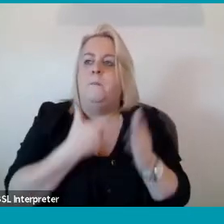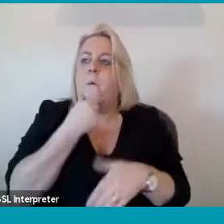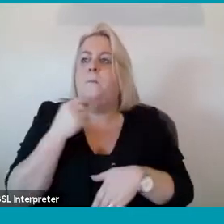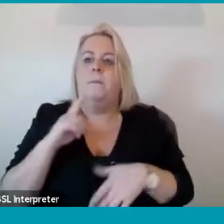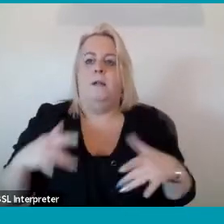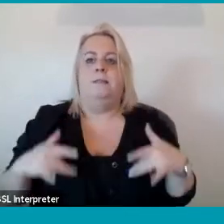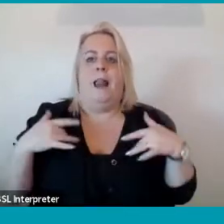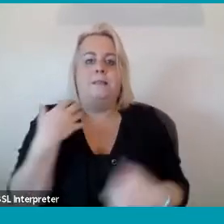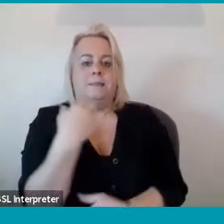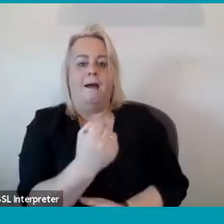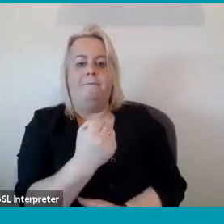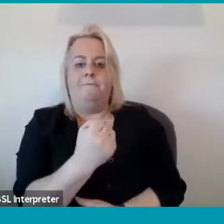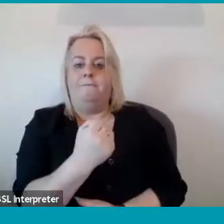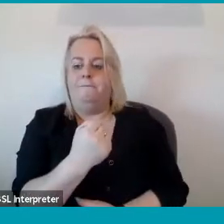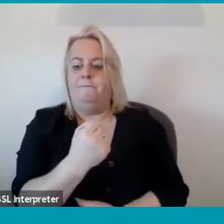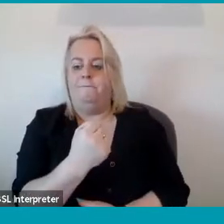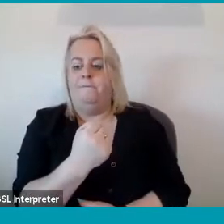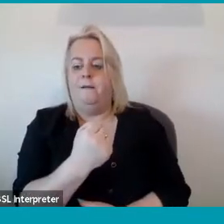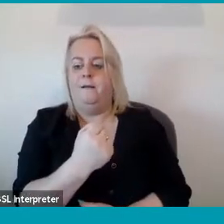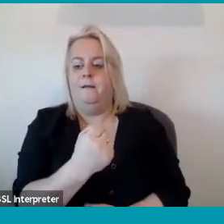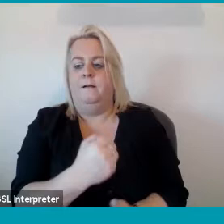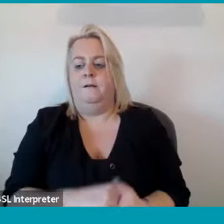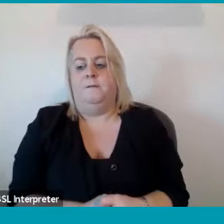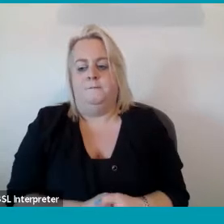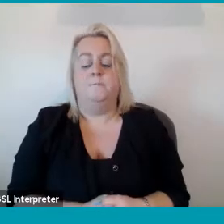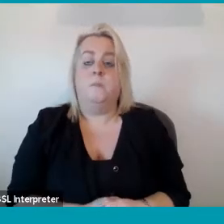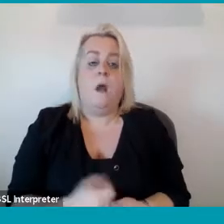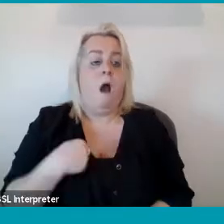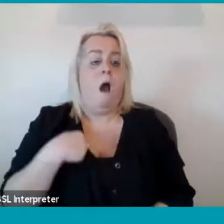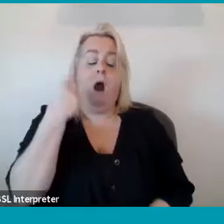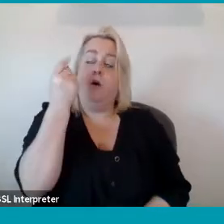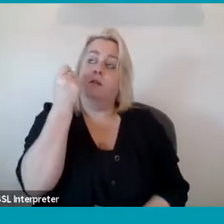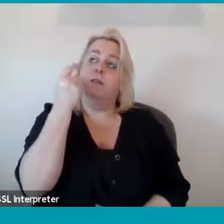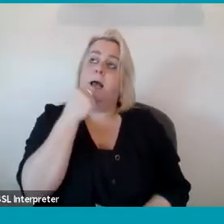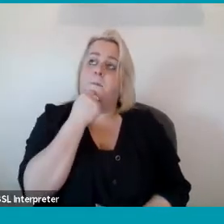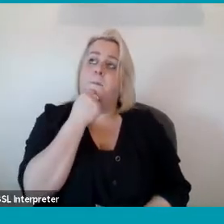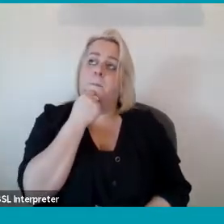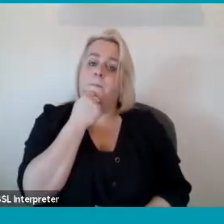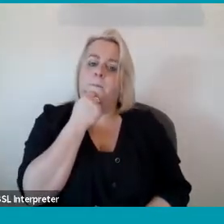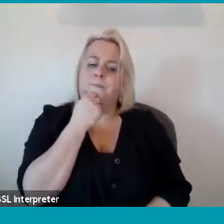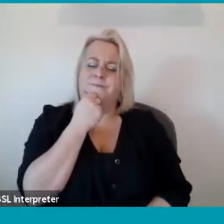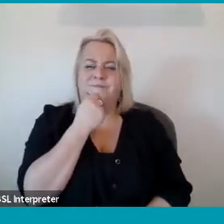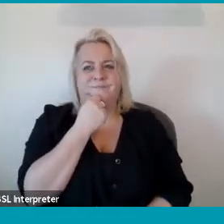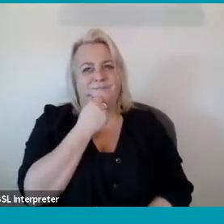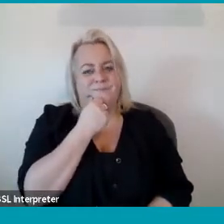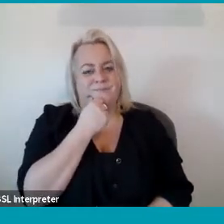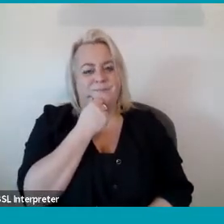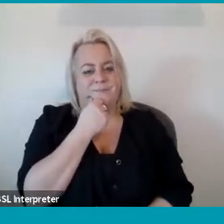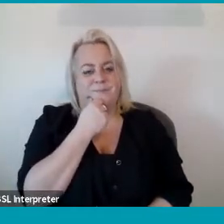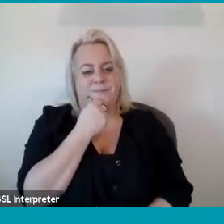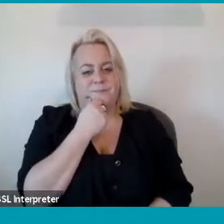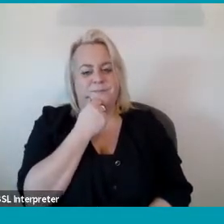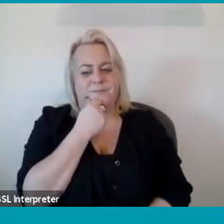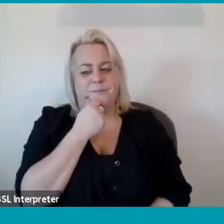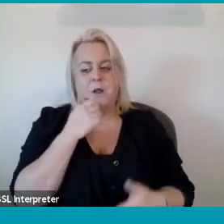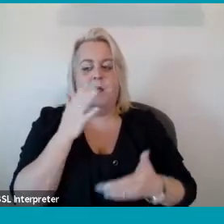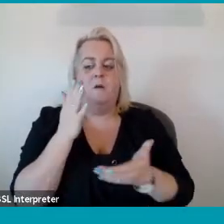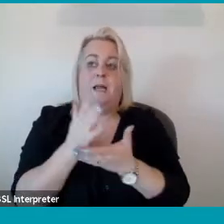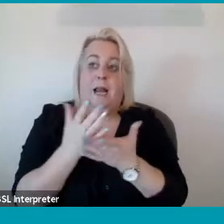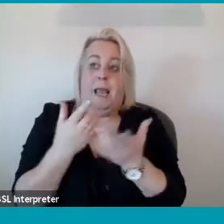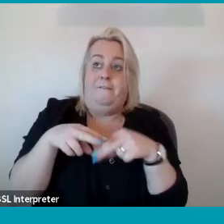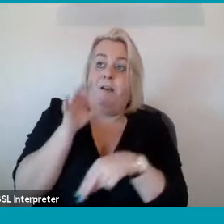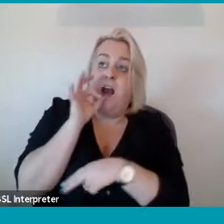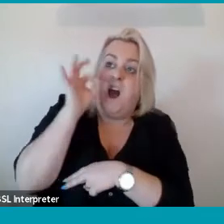kind of say, oh, yes, no, of course, yes, yeah, no, we get that. But actually, if you think about employing disabled people, this is what they will